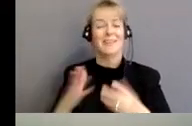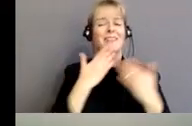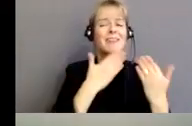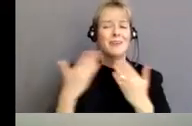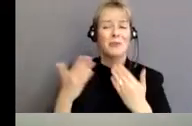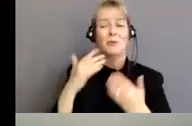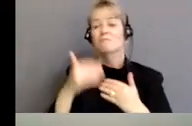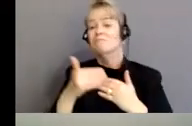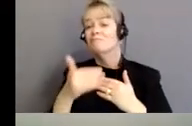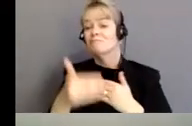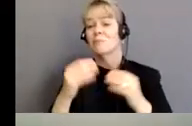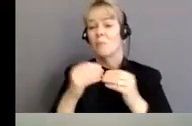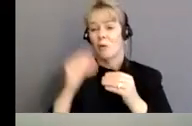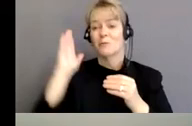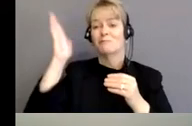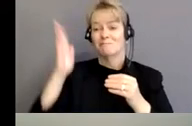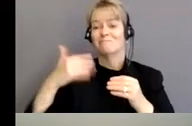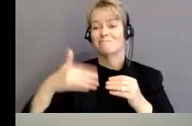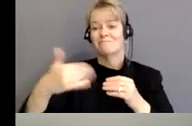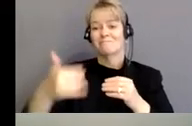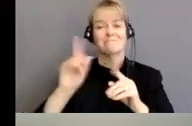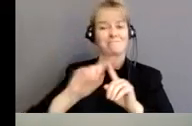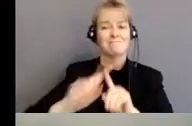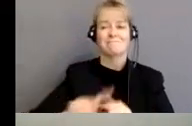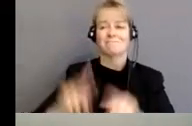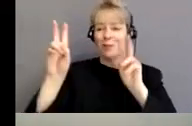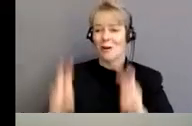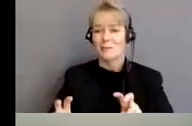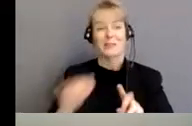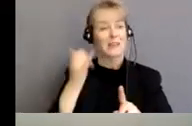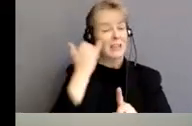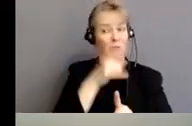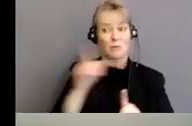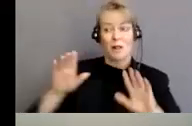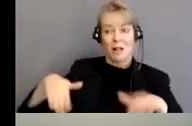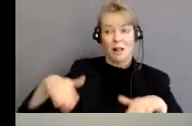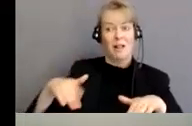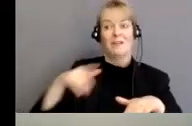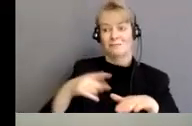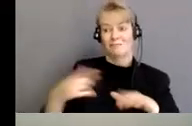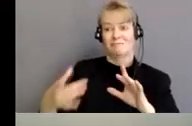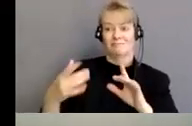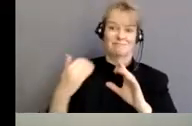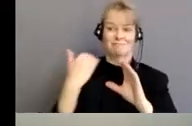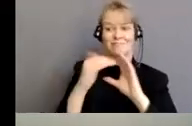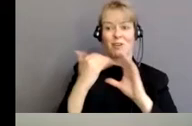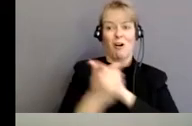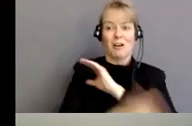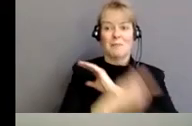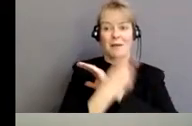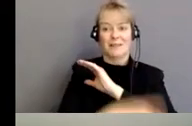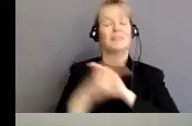up on different issues and topics. So if you're not on our mailing list, I encourage you to go to our website. You'll see a pop-up menu to join